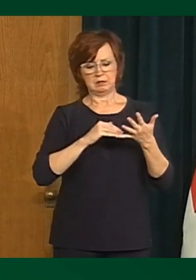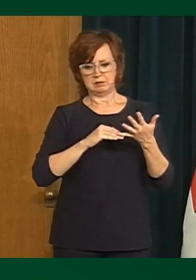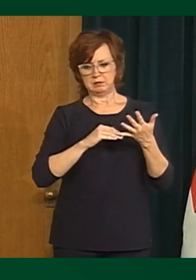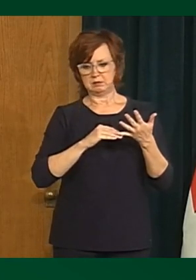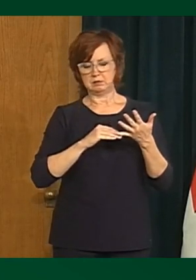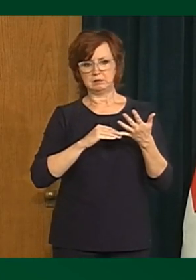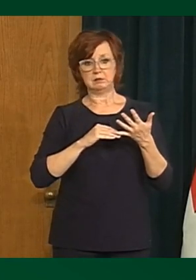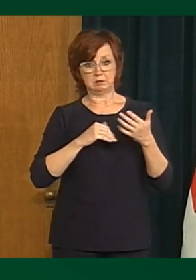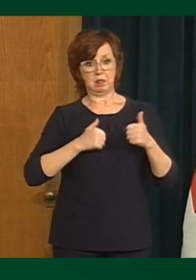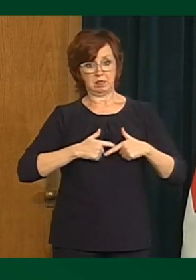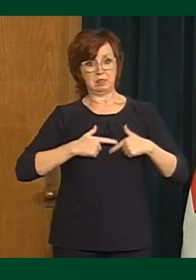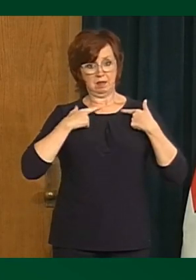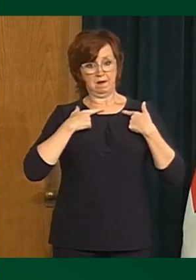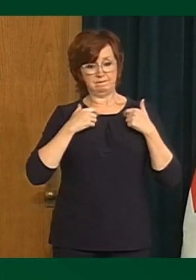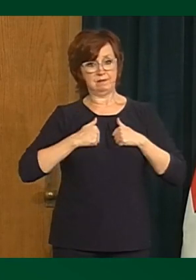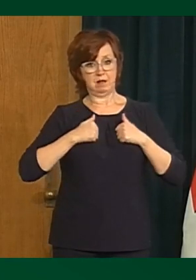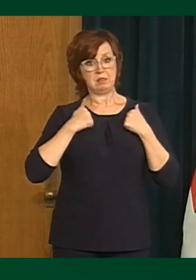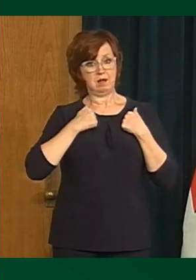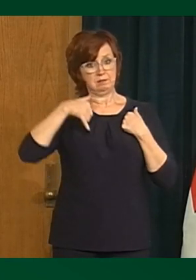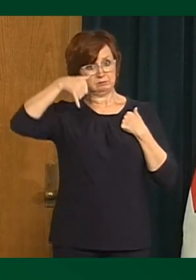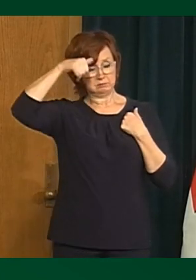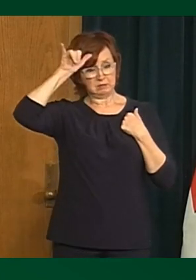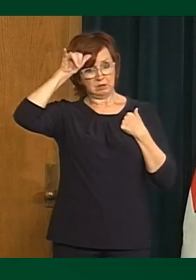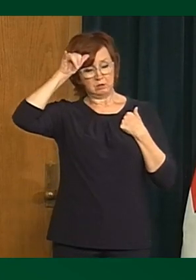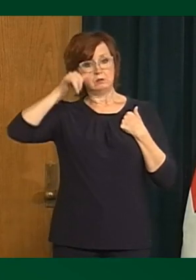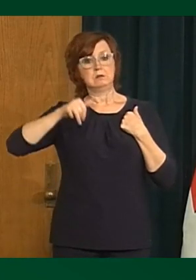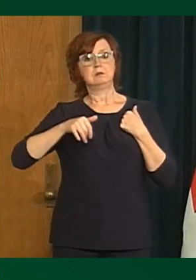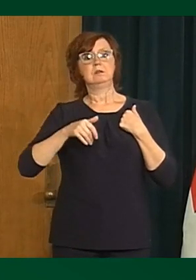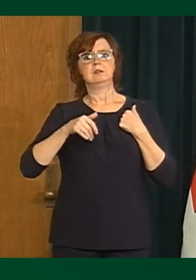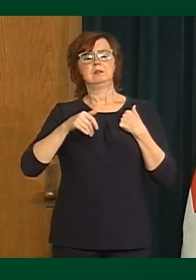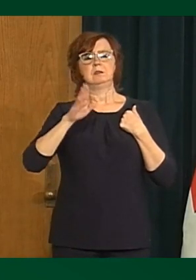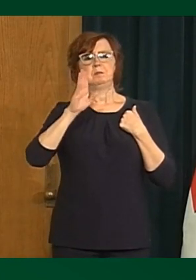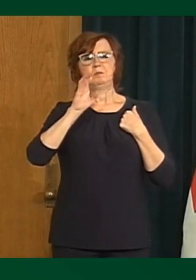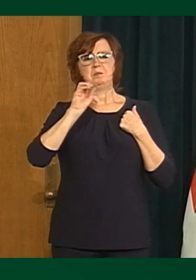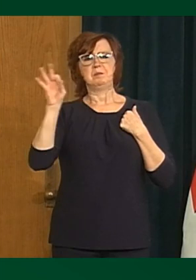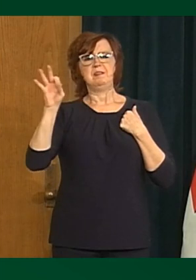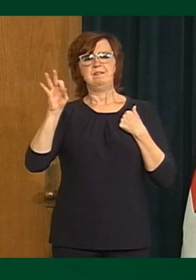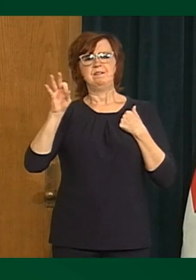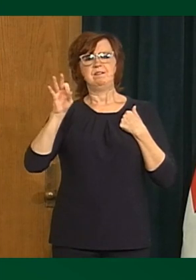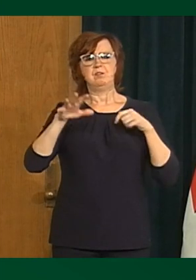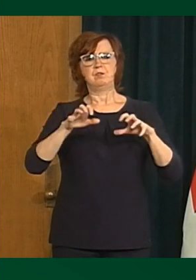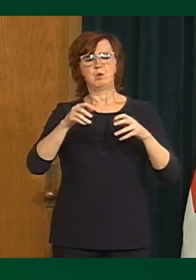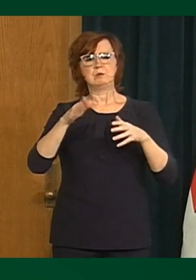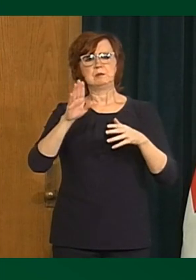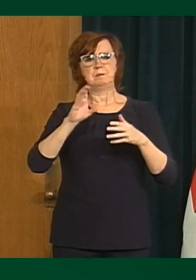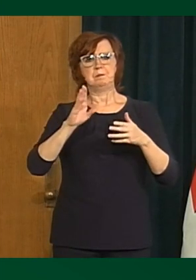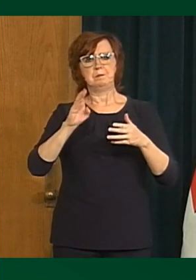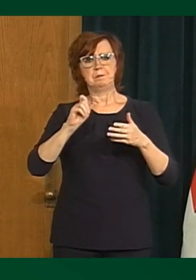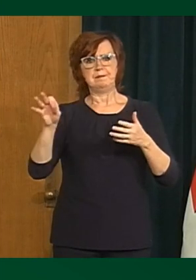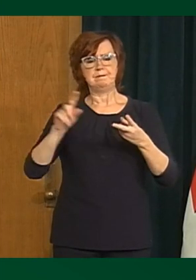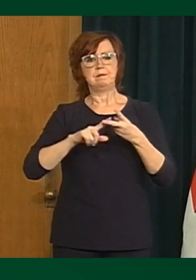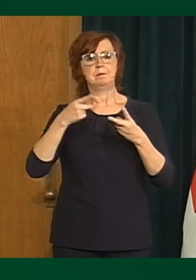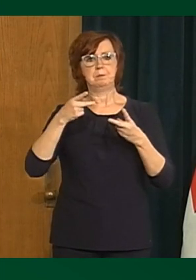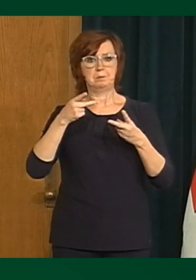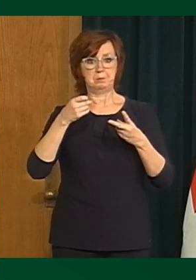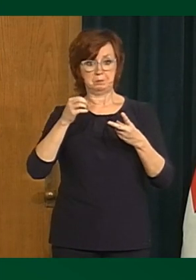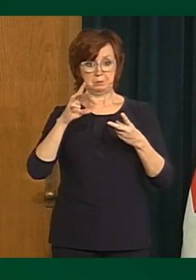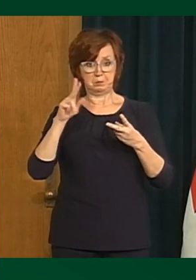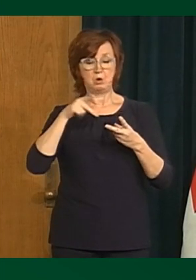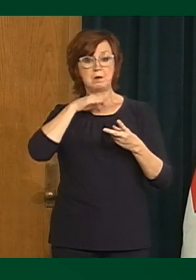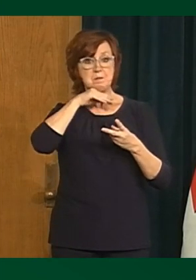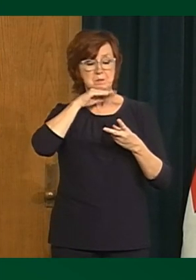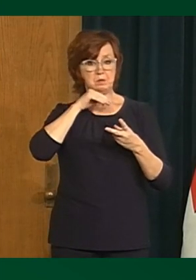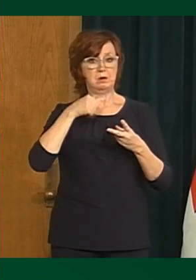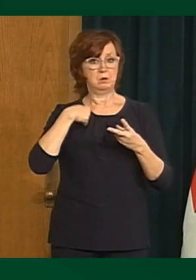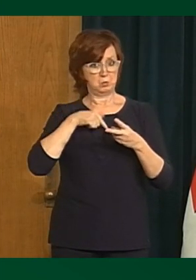as well as live cattle, some packaged meat, beef and pork, but we also send a significant